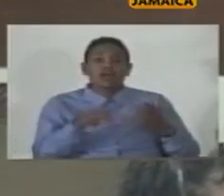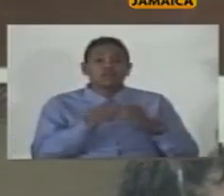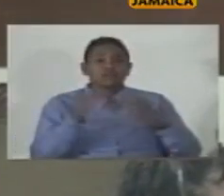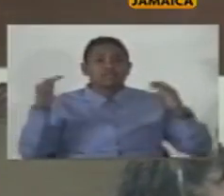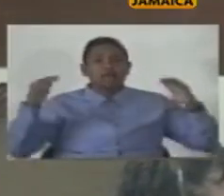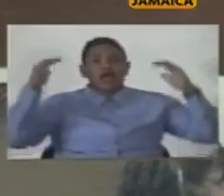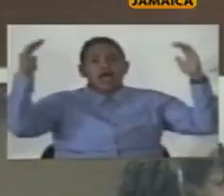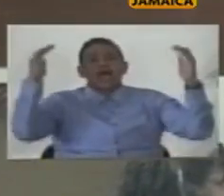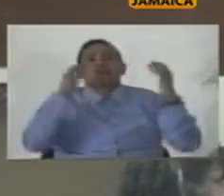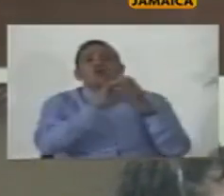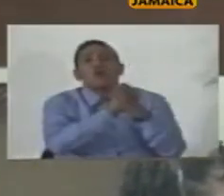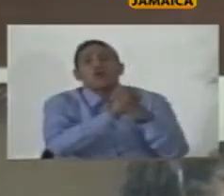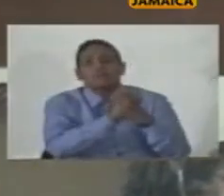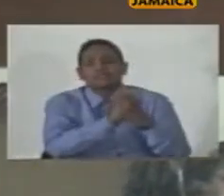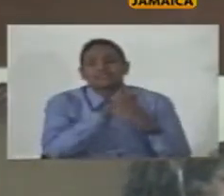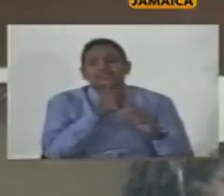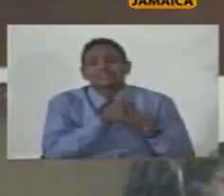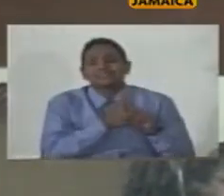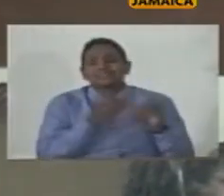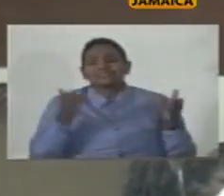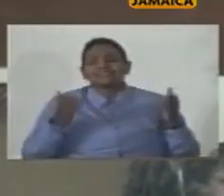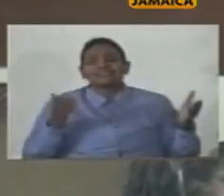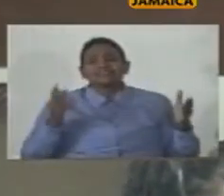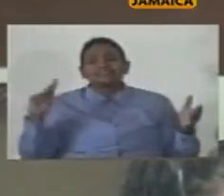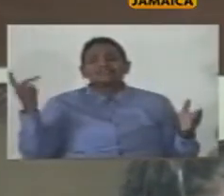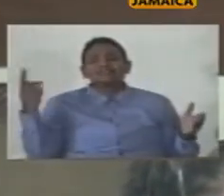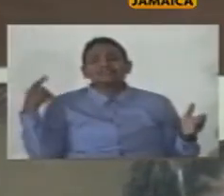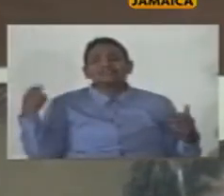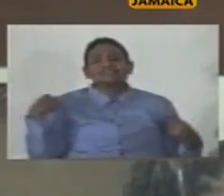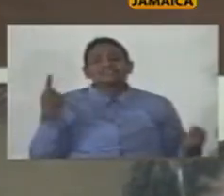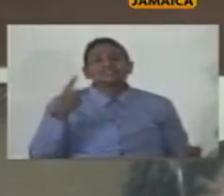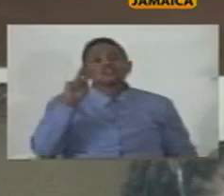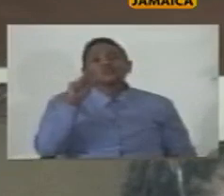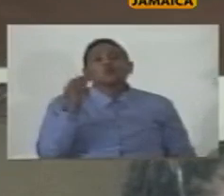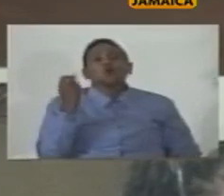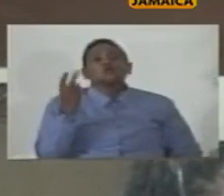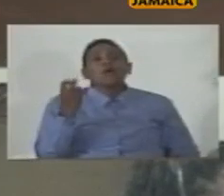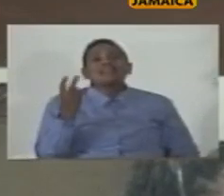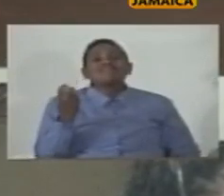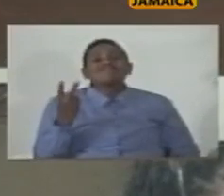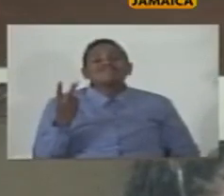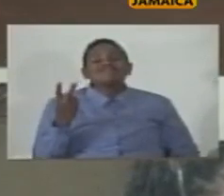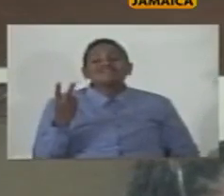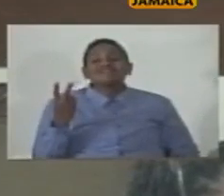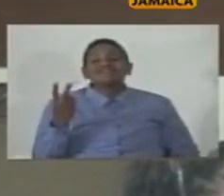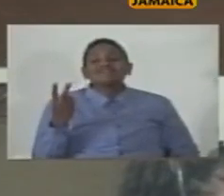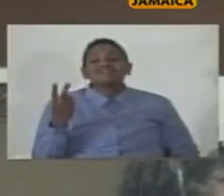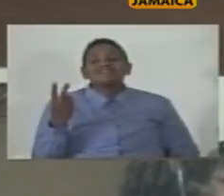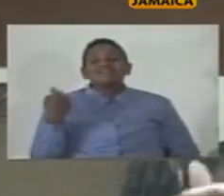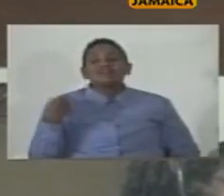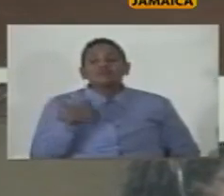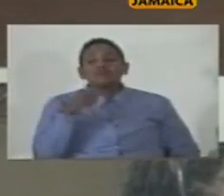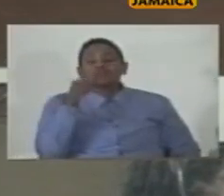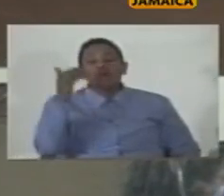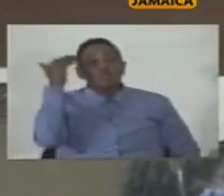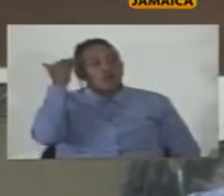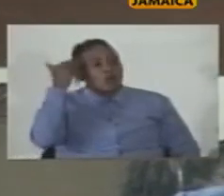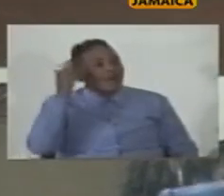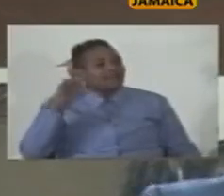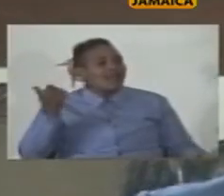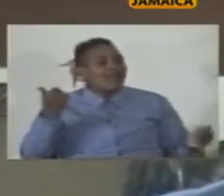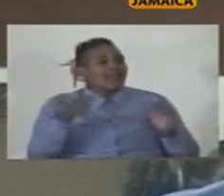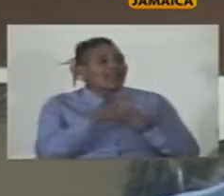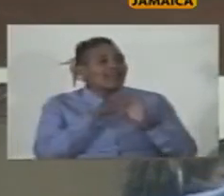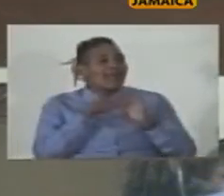commendation, having served as a principal since 2012. And we are not aware of any